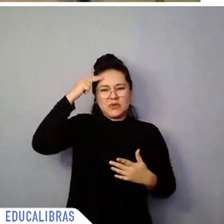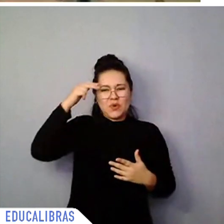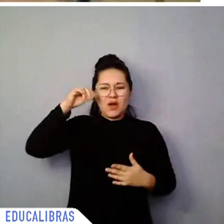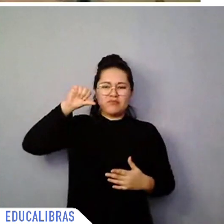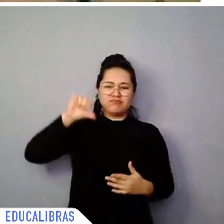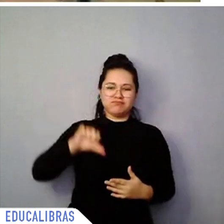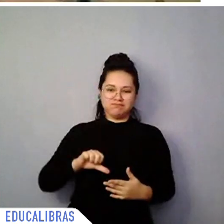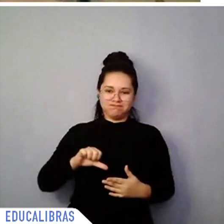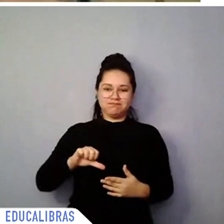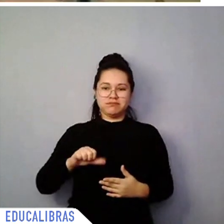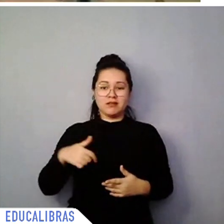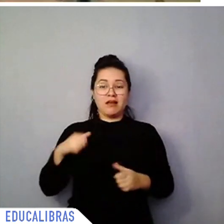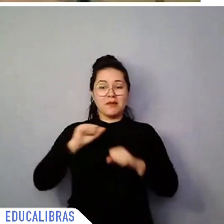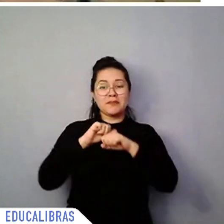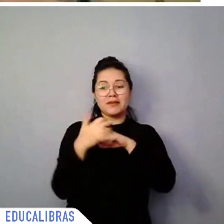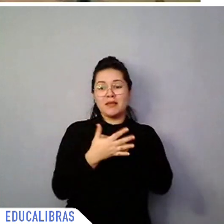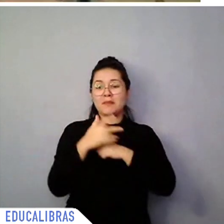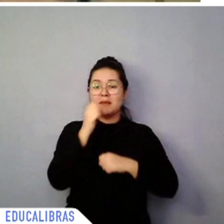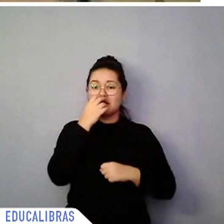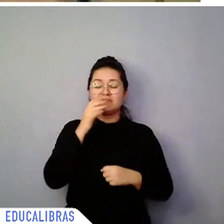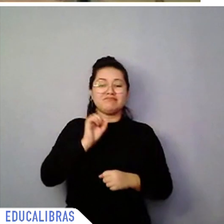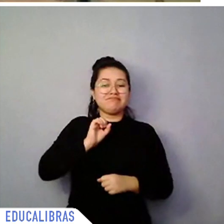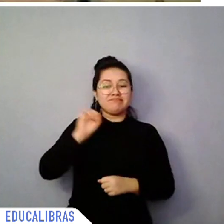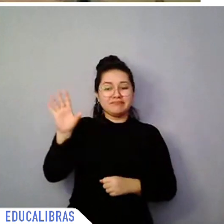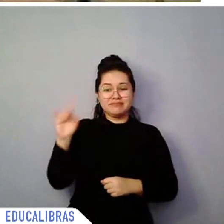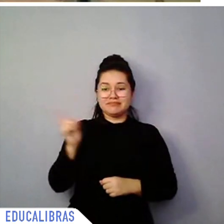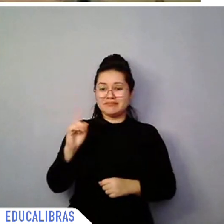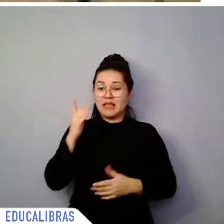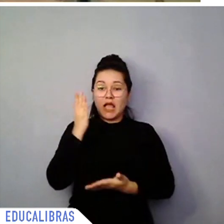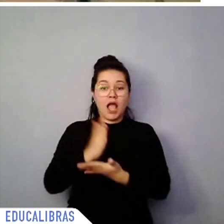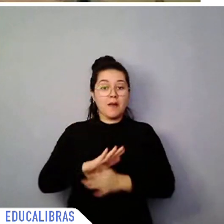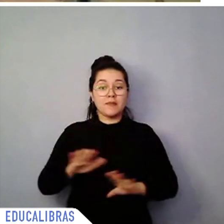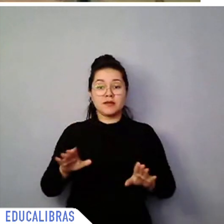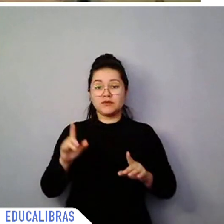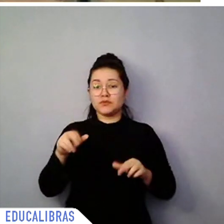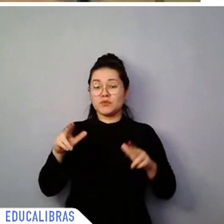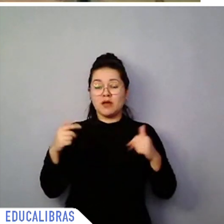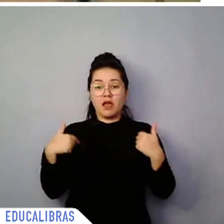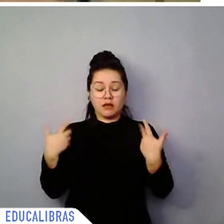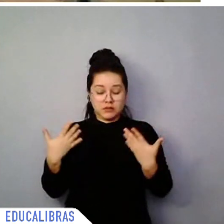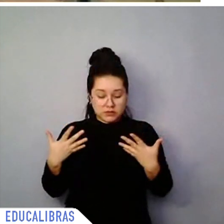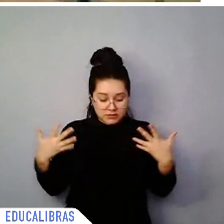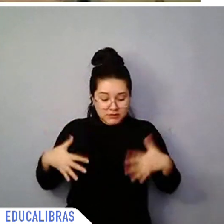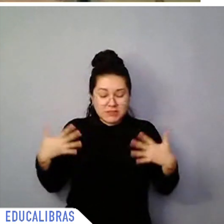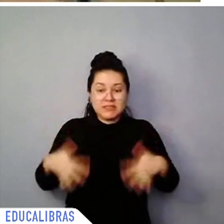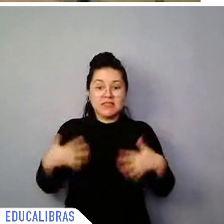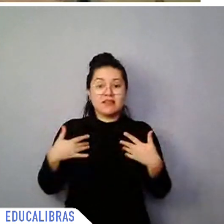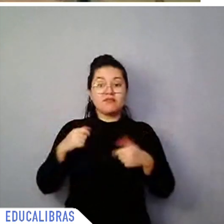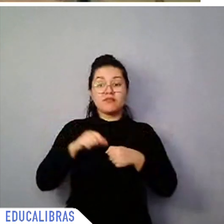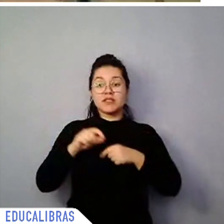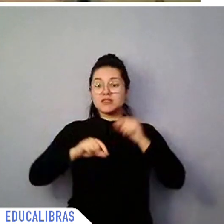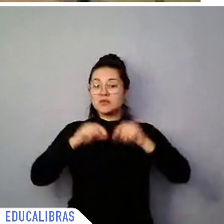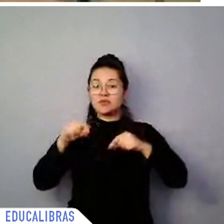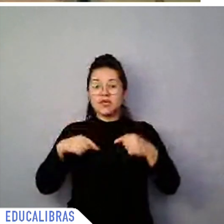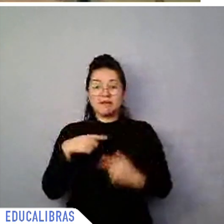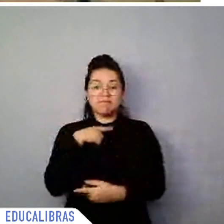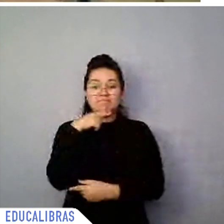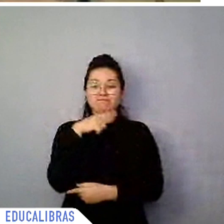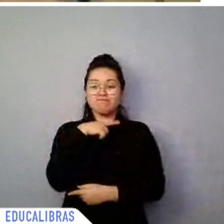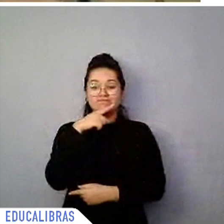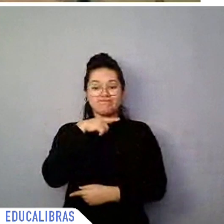still wake up every morning thinking I'm having a nightmare. The